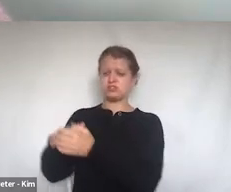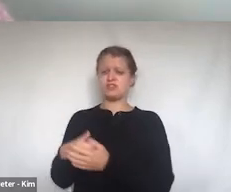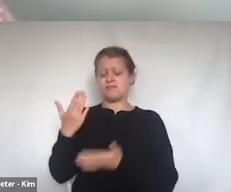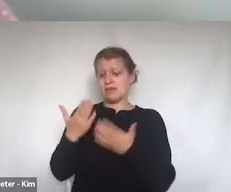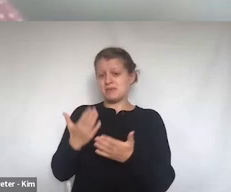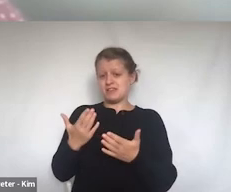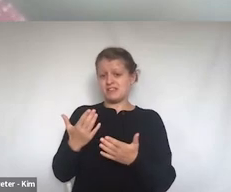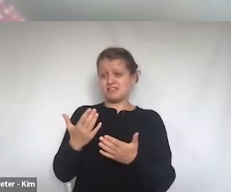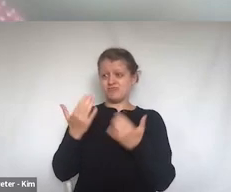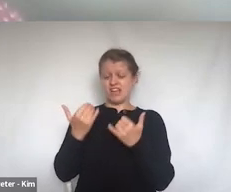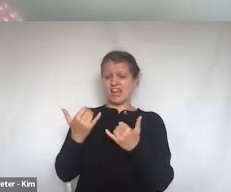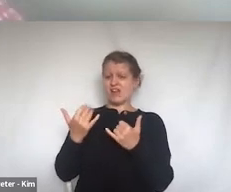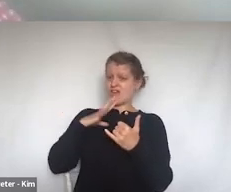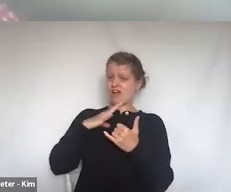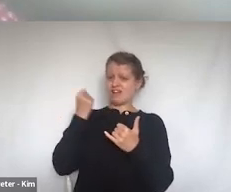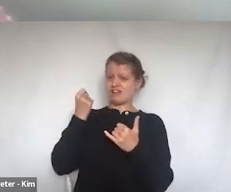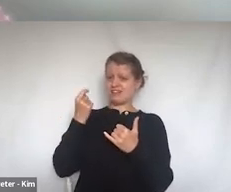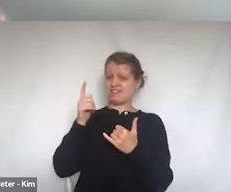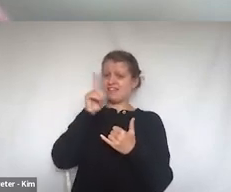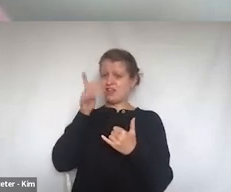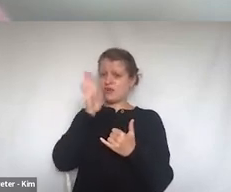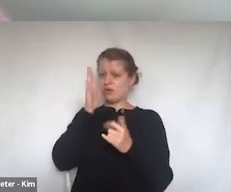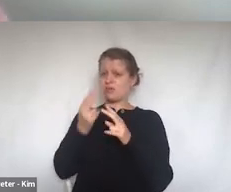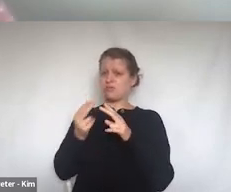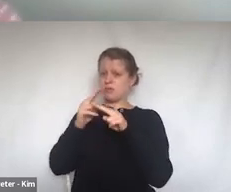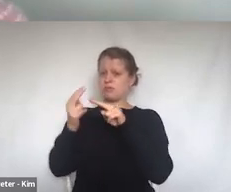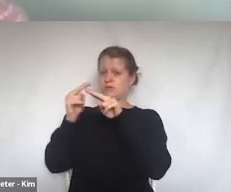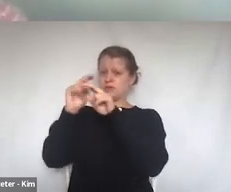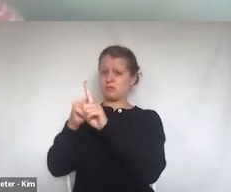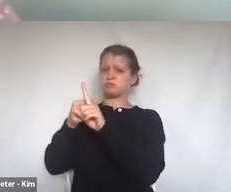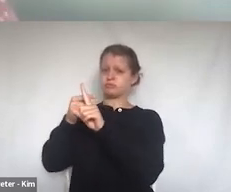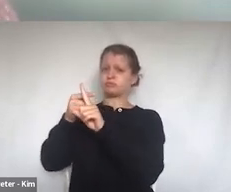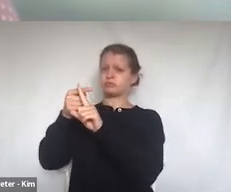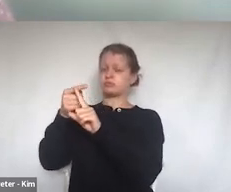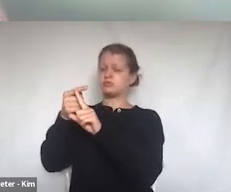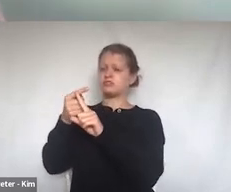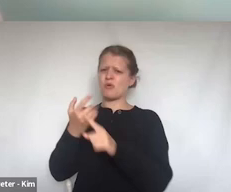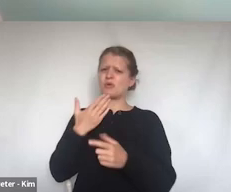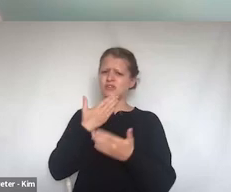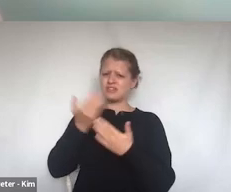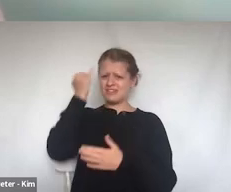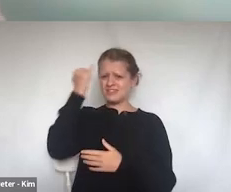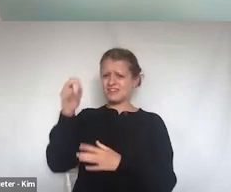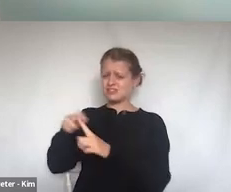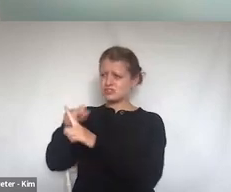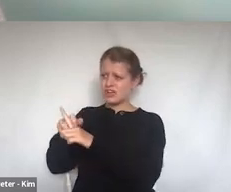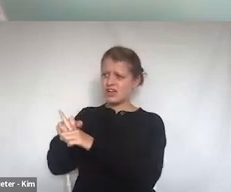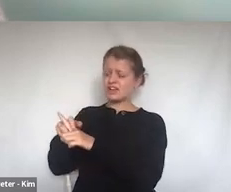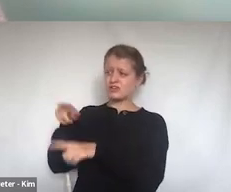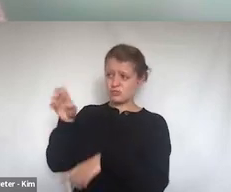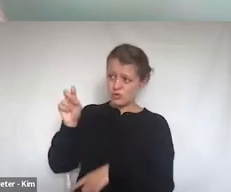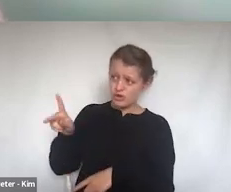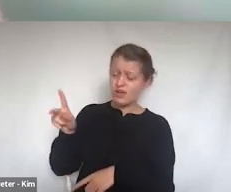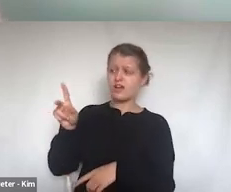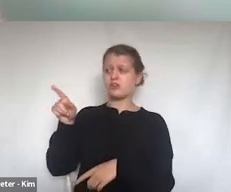the course of time, we can have increasing heat. So checking on how the person is doing in terms of their own symptoms, if they're having any issues staying cool, or